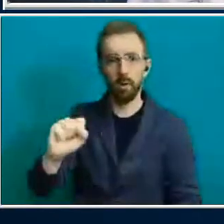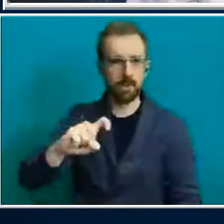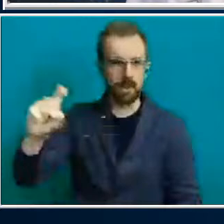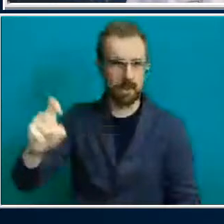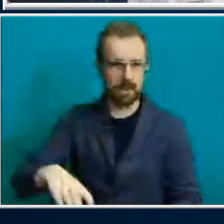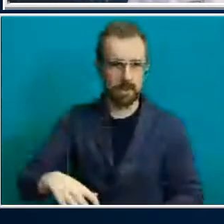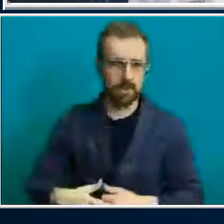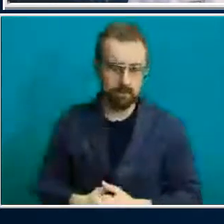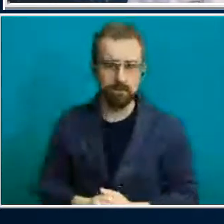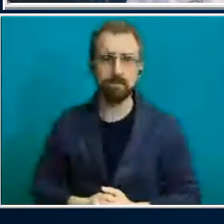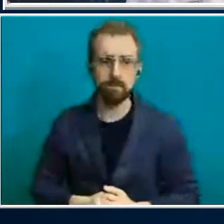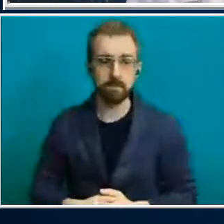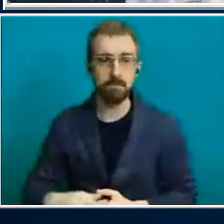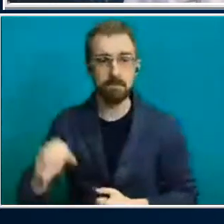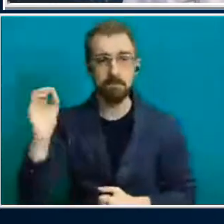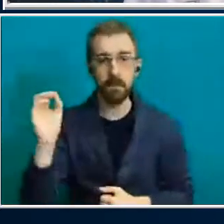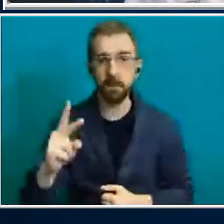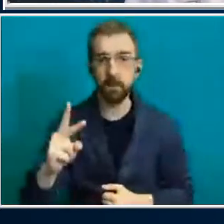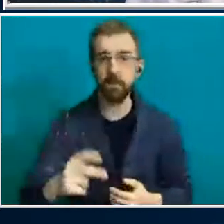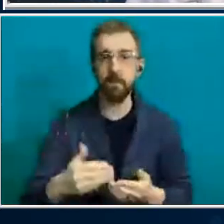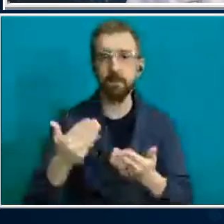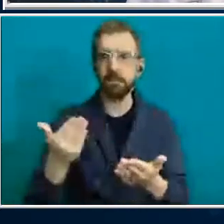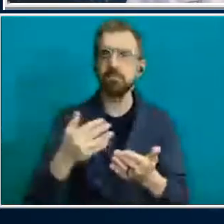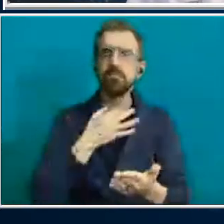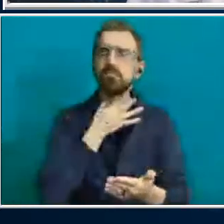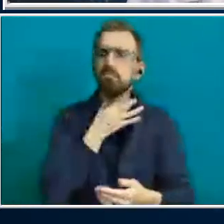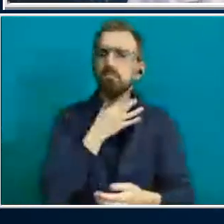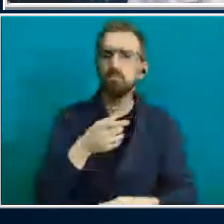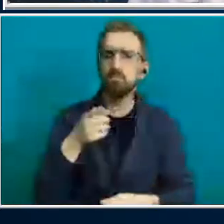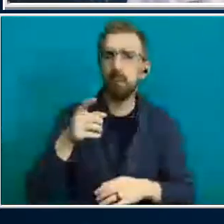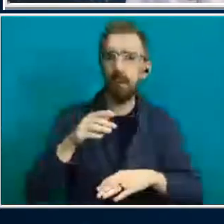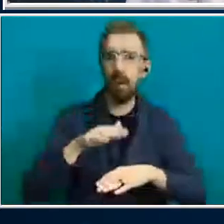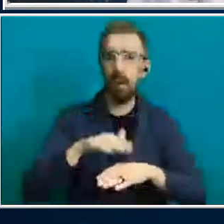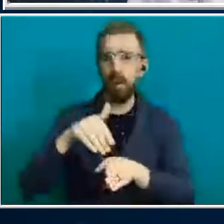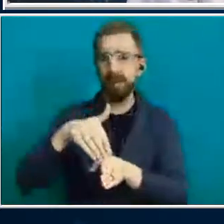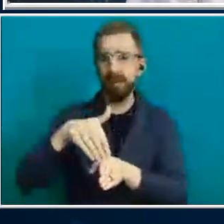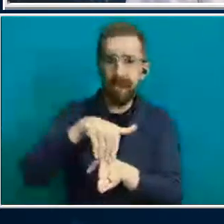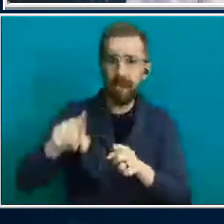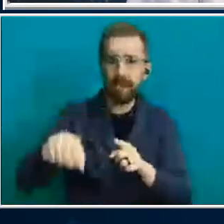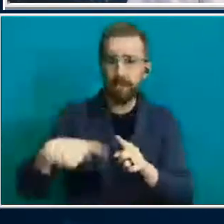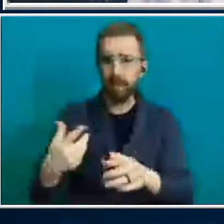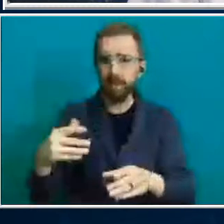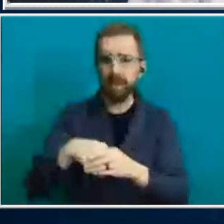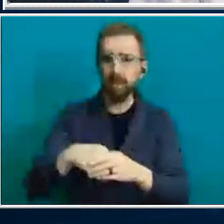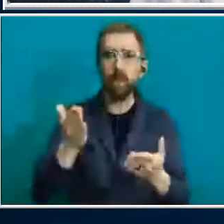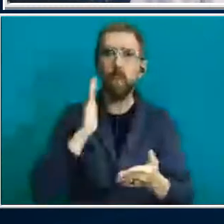Okay. So Cesar, what would you say to someone that's on the fence about participating in that study?